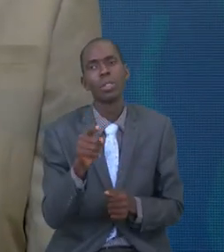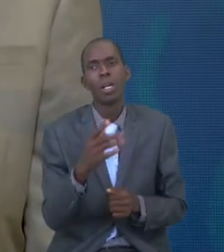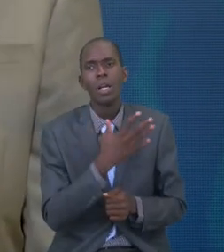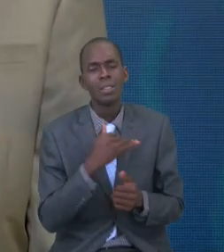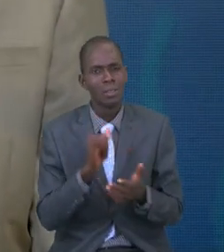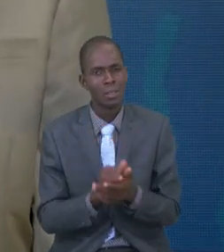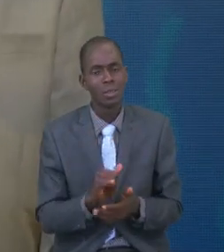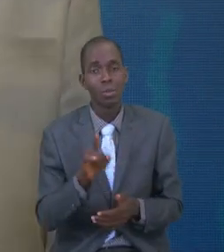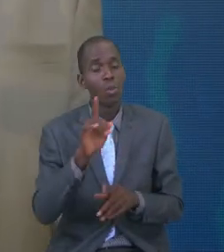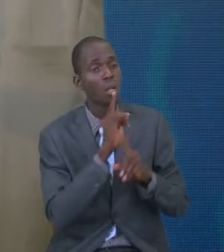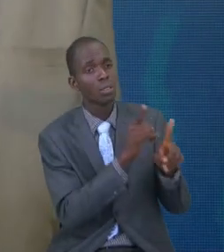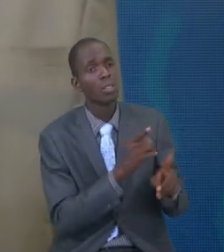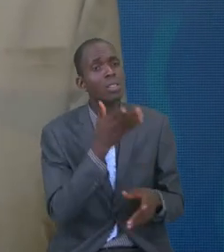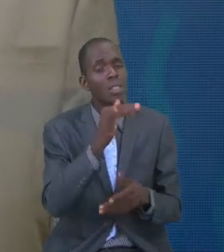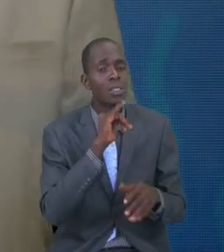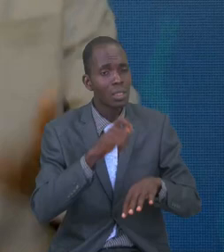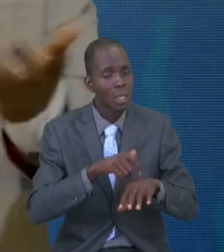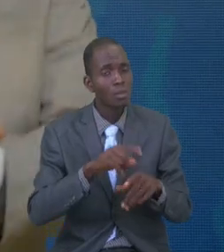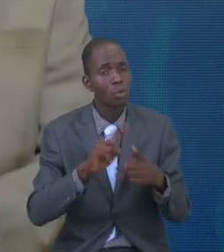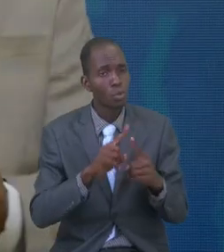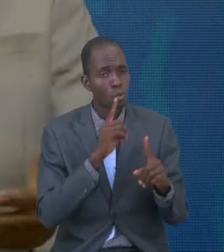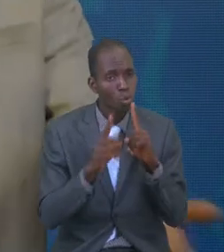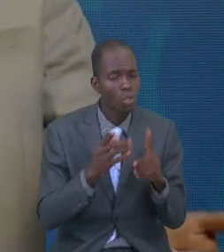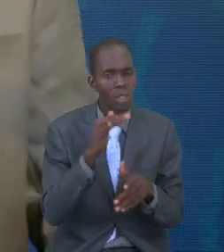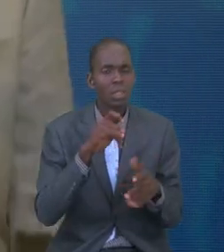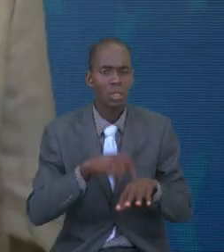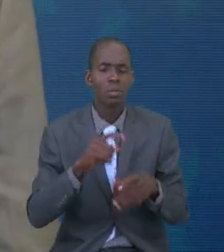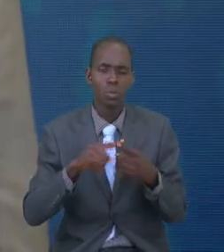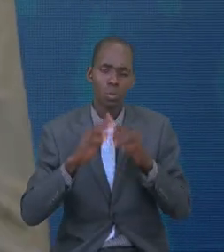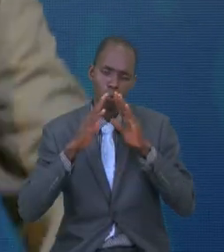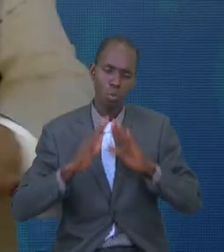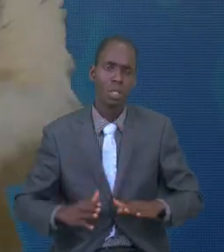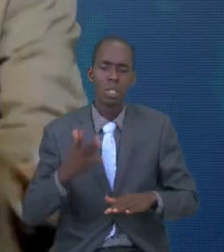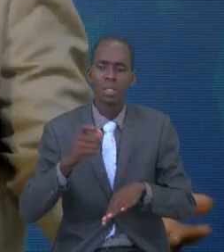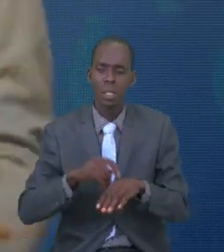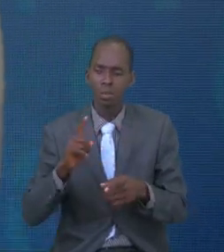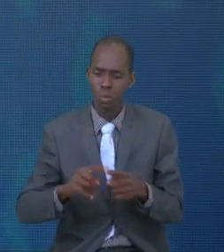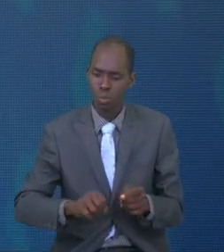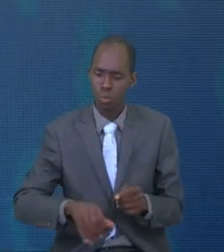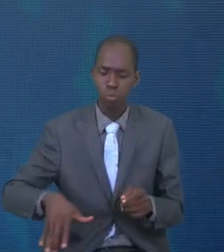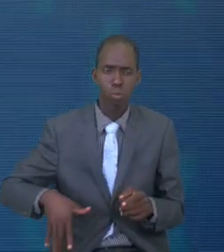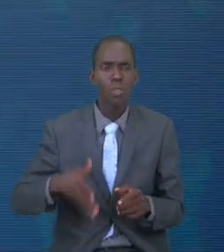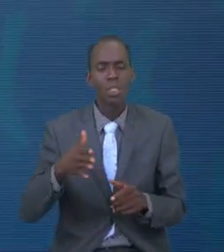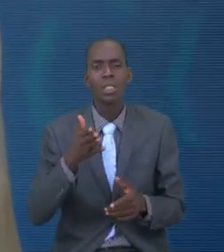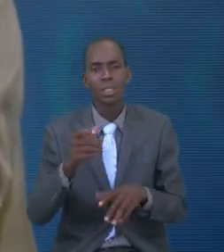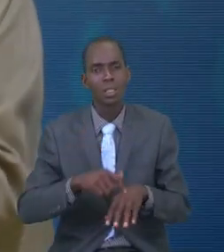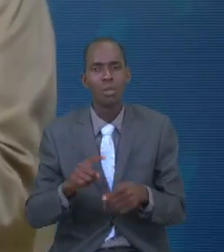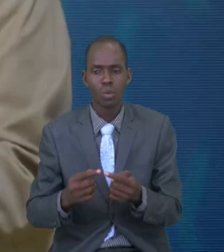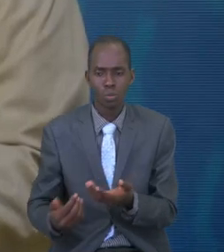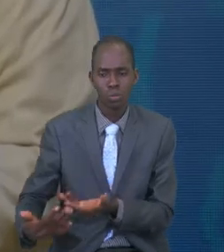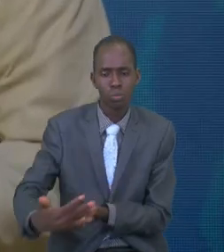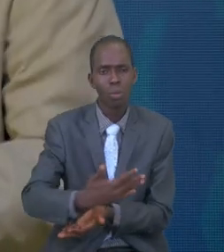to talk. There's time to keep quiet. There's time to sow. There's time to reap. And there is time for every other. But